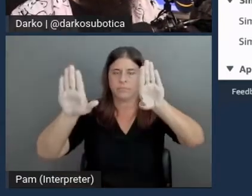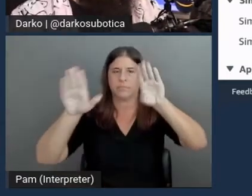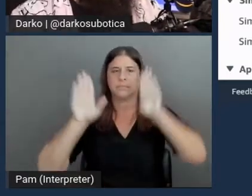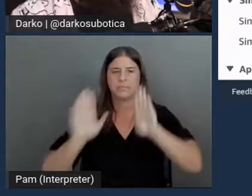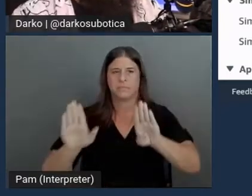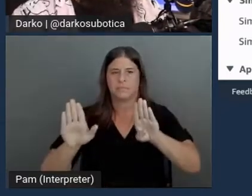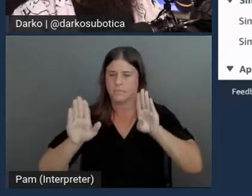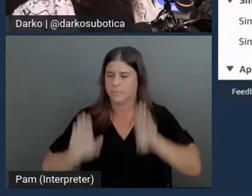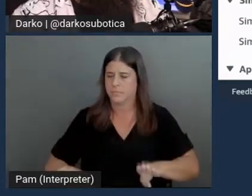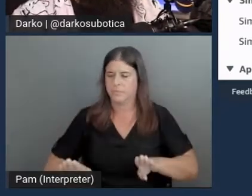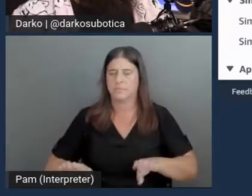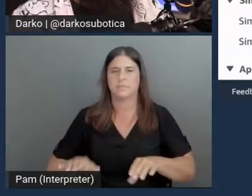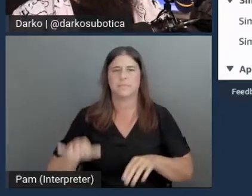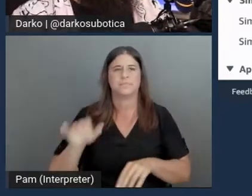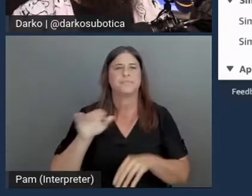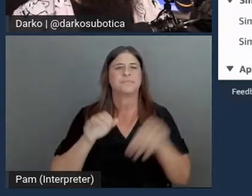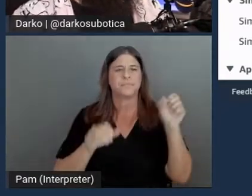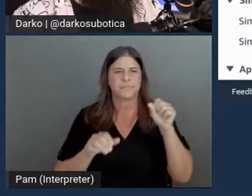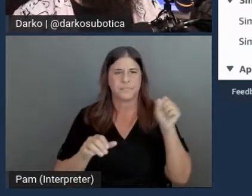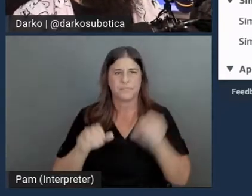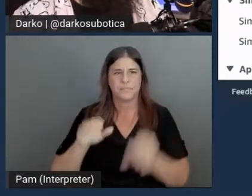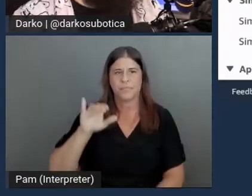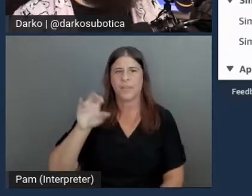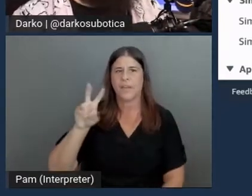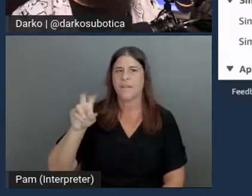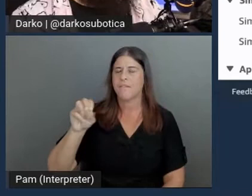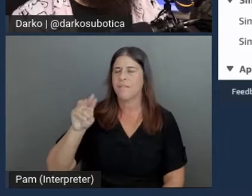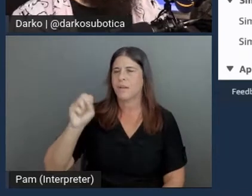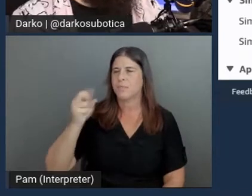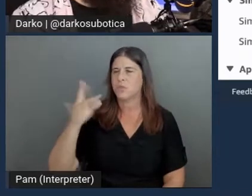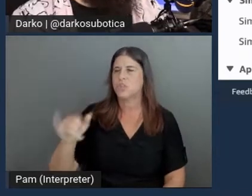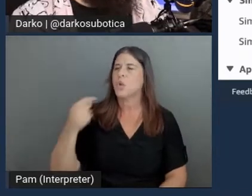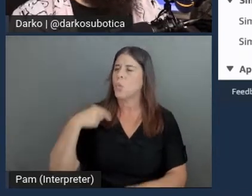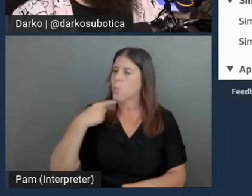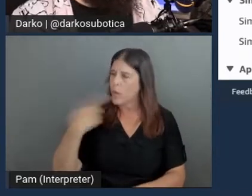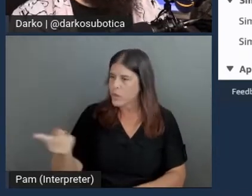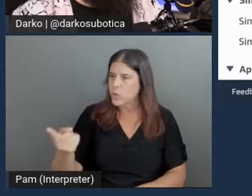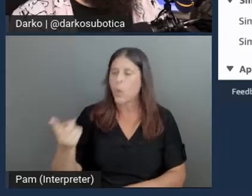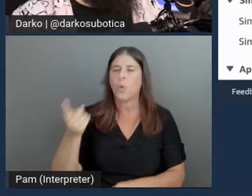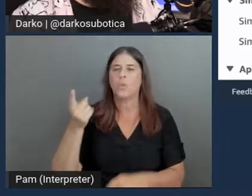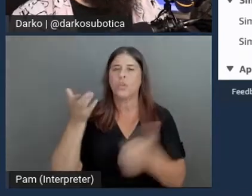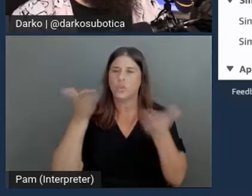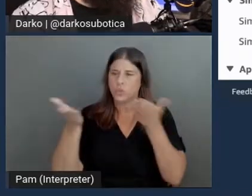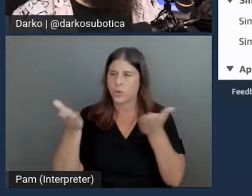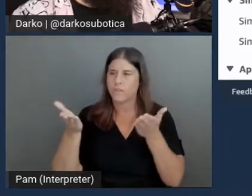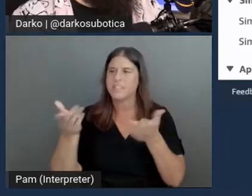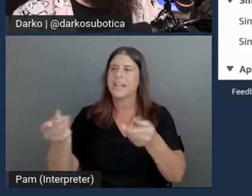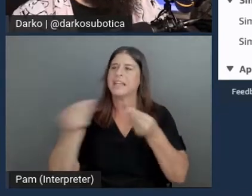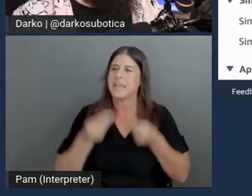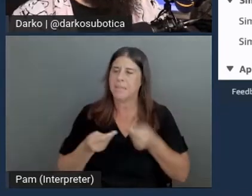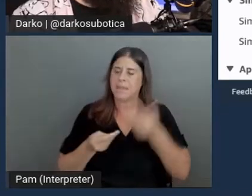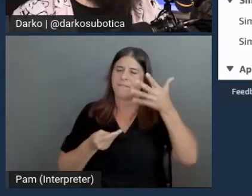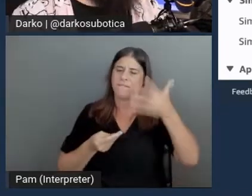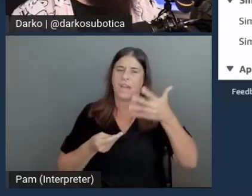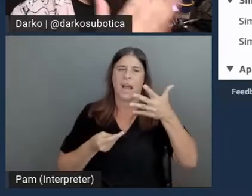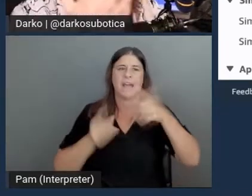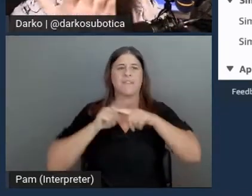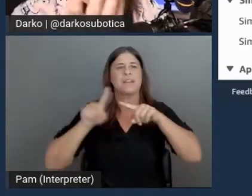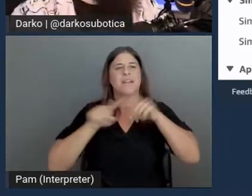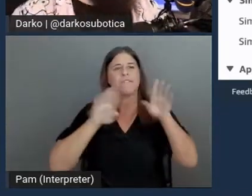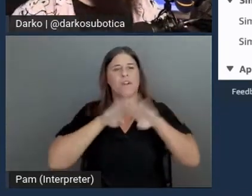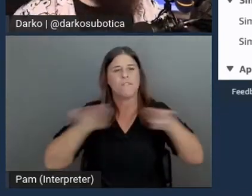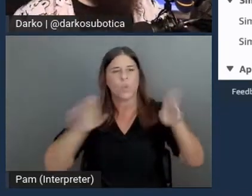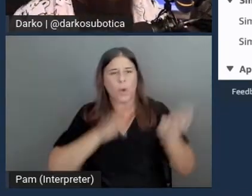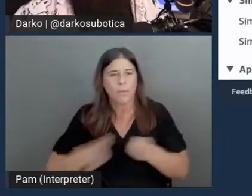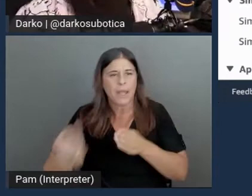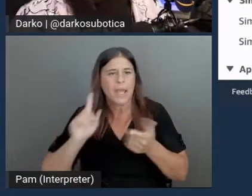awesome. Yeah, we've given this configuration. We've told the service, give me 5 different floor plans with